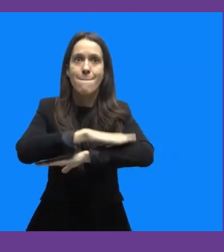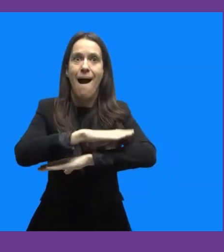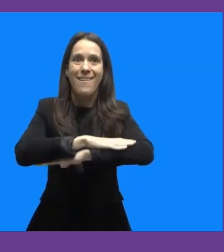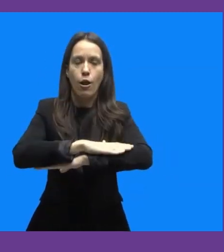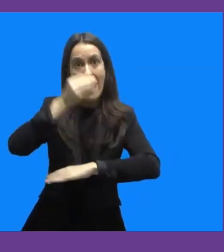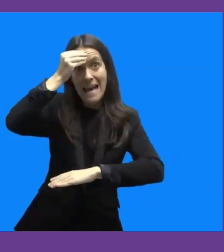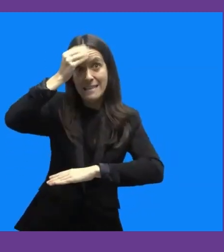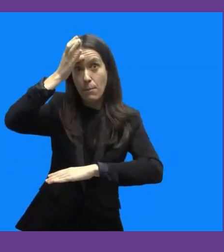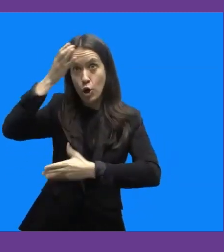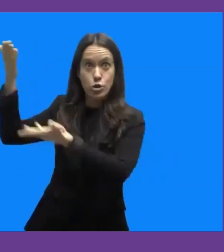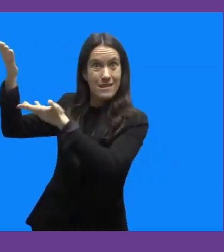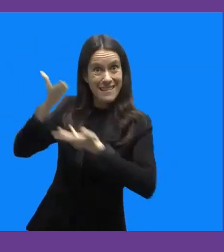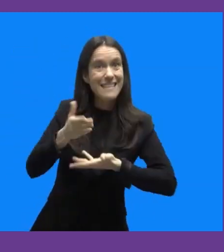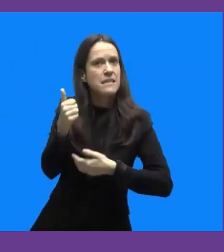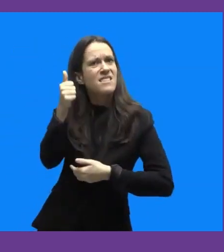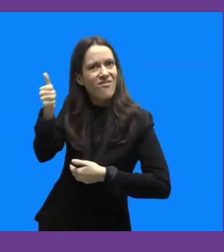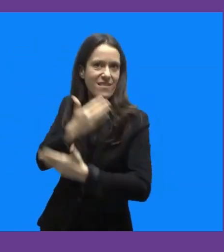disabilities. So from